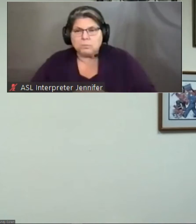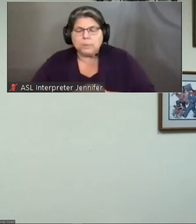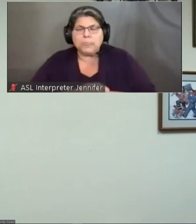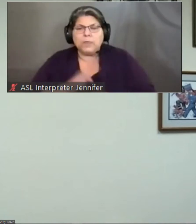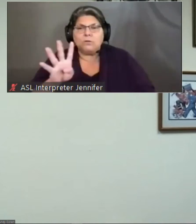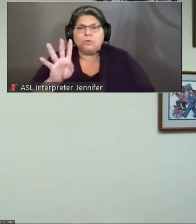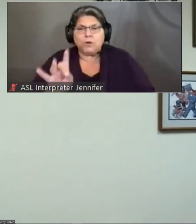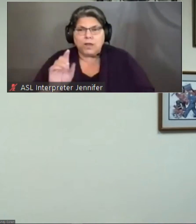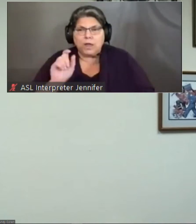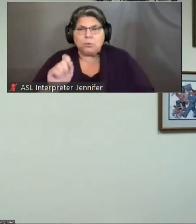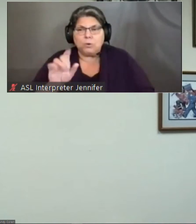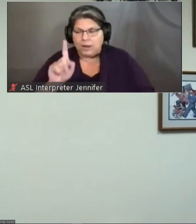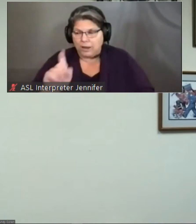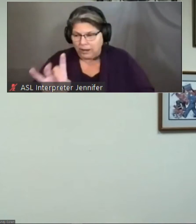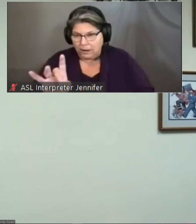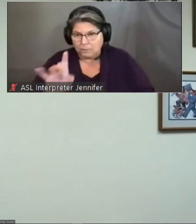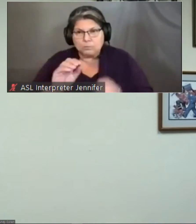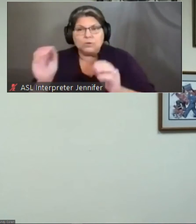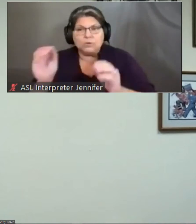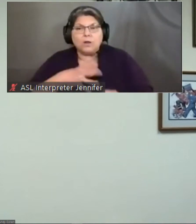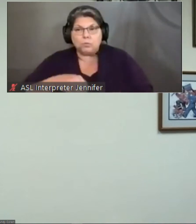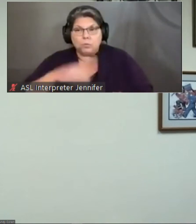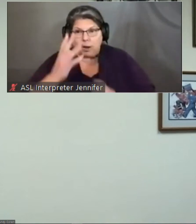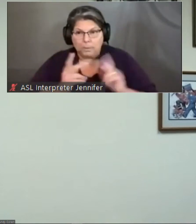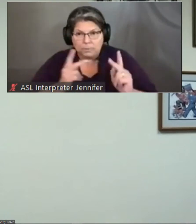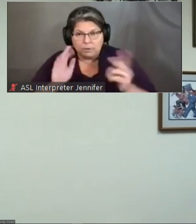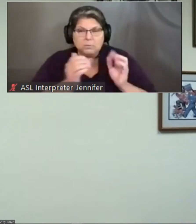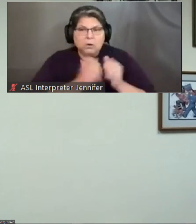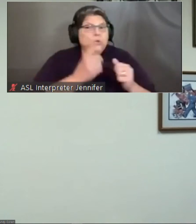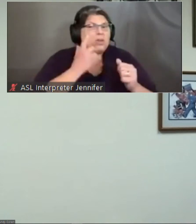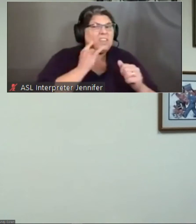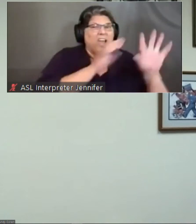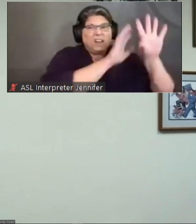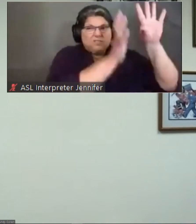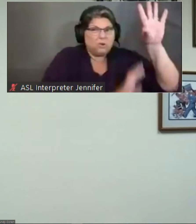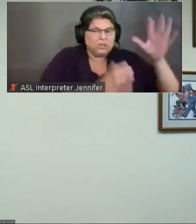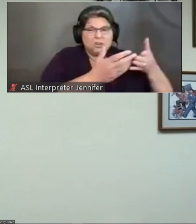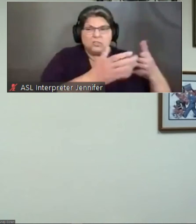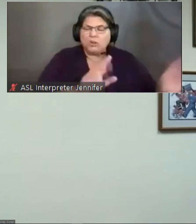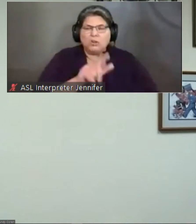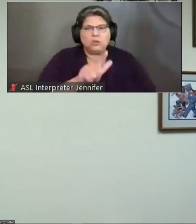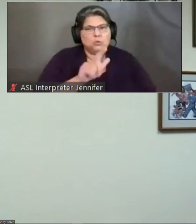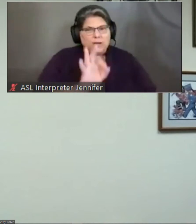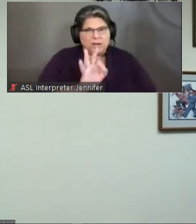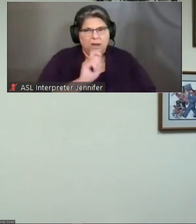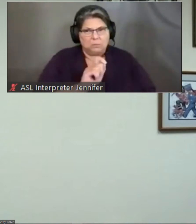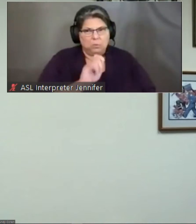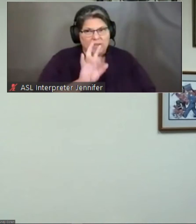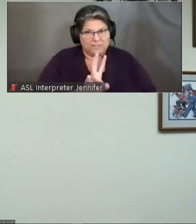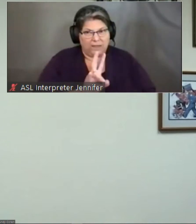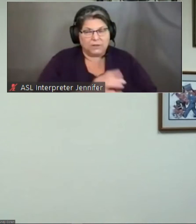48.8% of Caucasians versus California 29.7%.